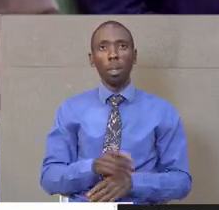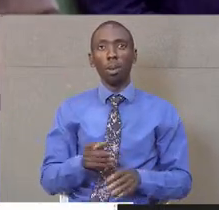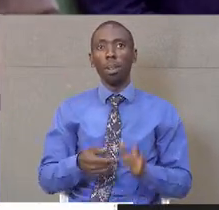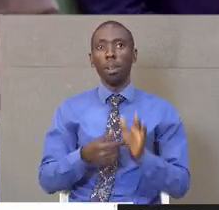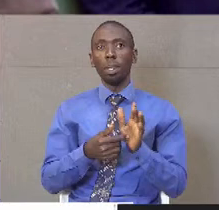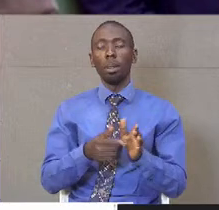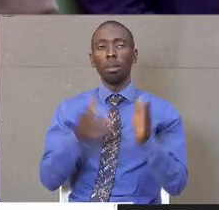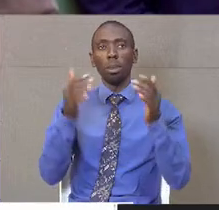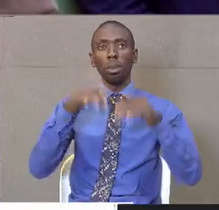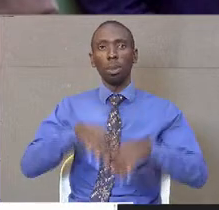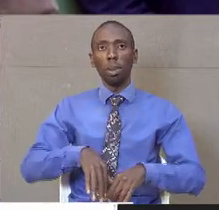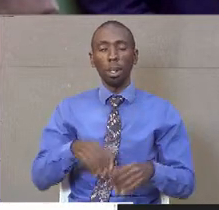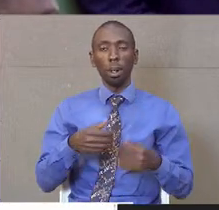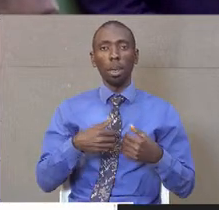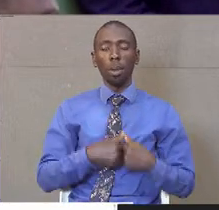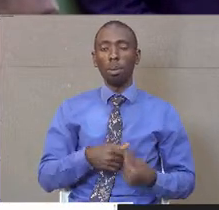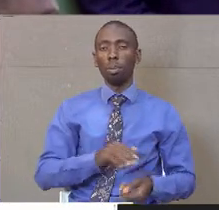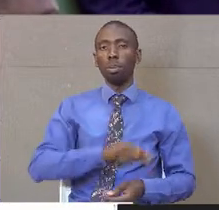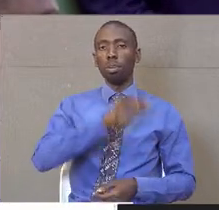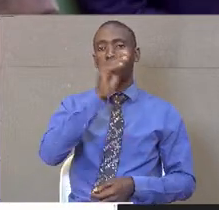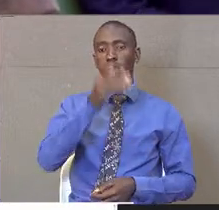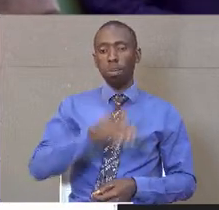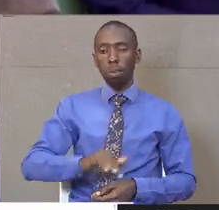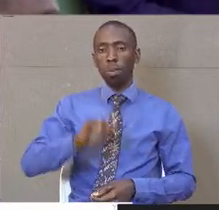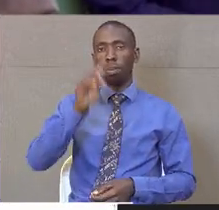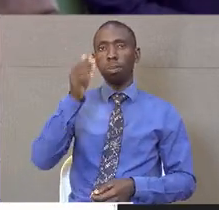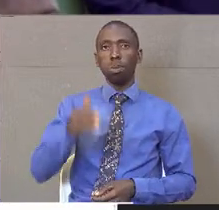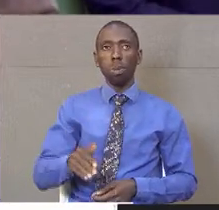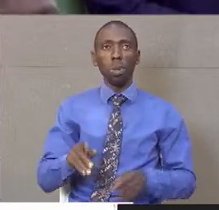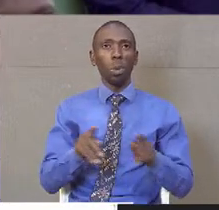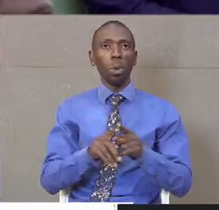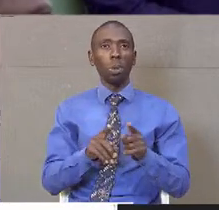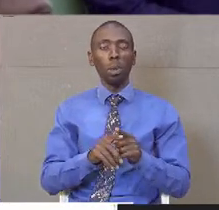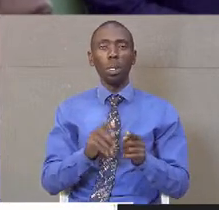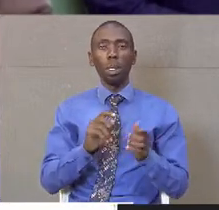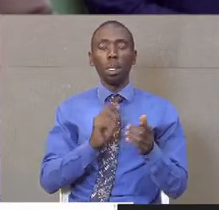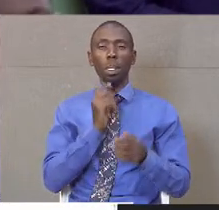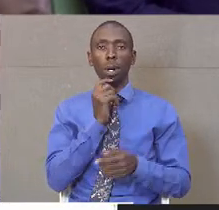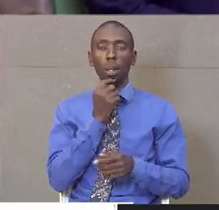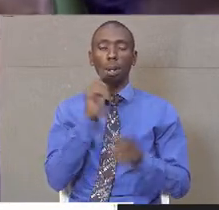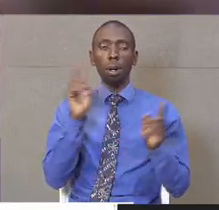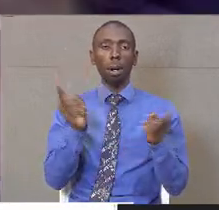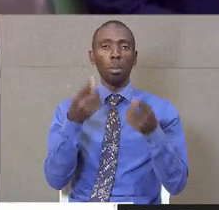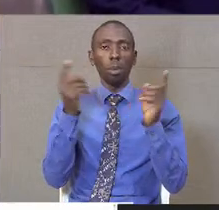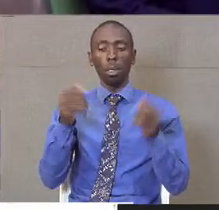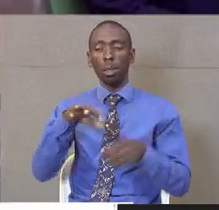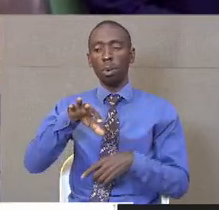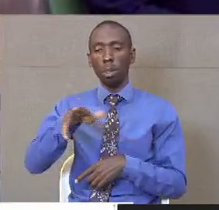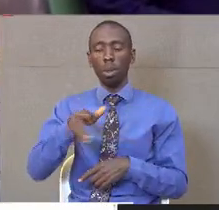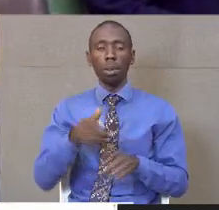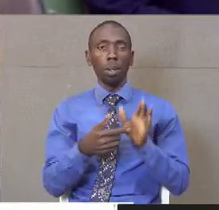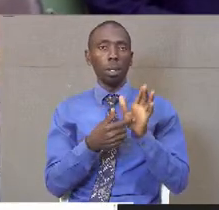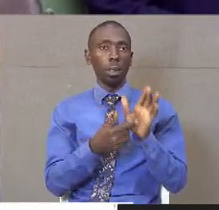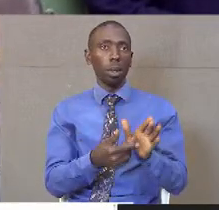Bududa with the mountainous terrain, even in the Karamoja sub-region, for instance.